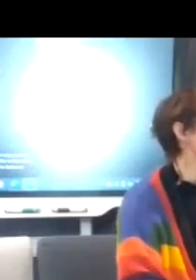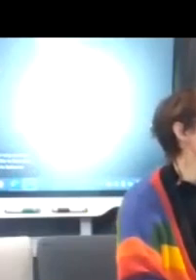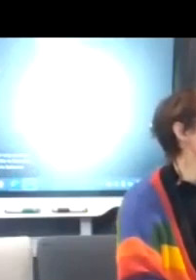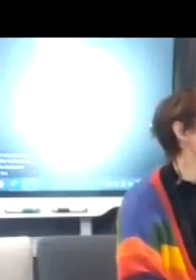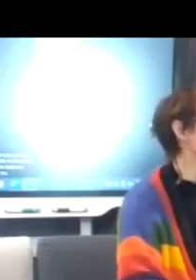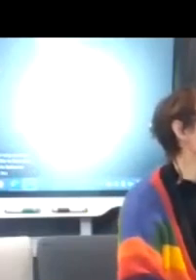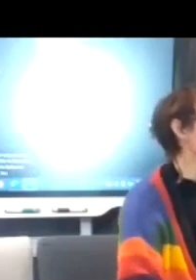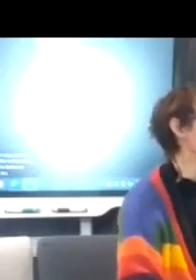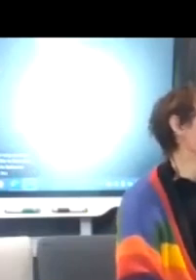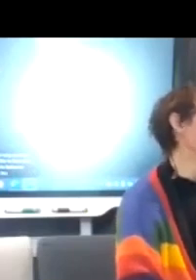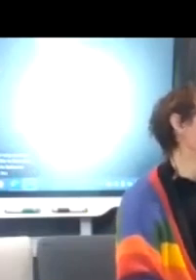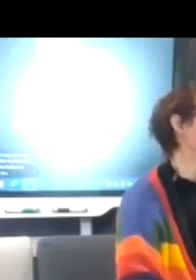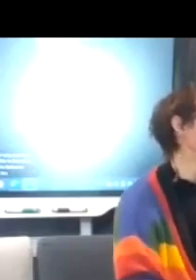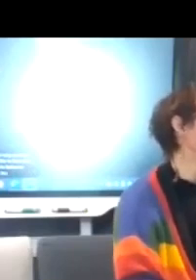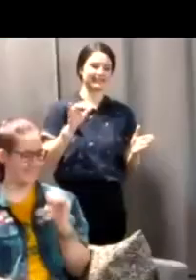Yes.